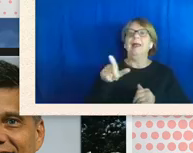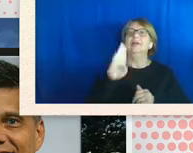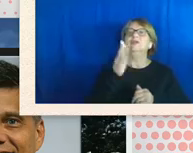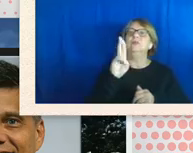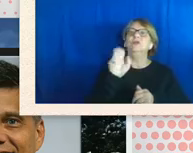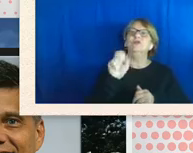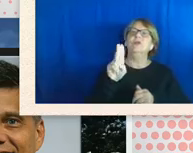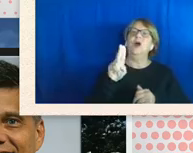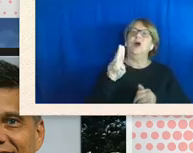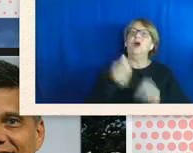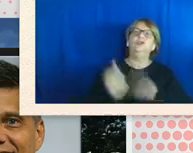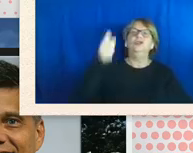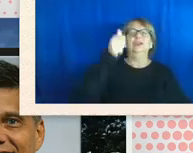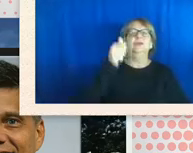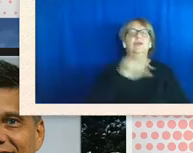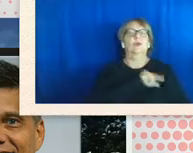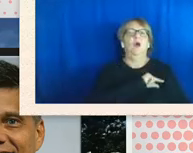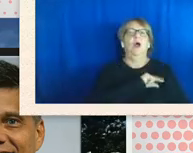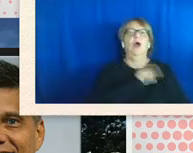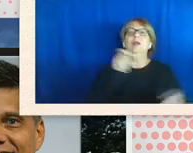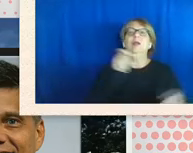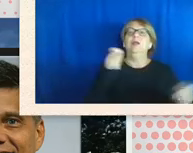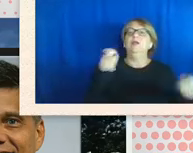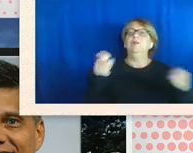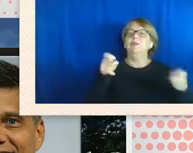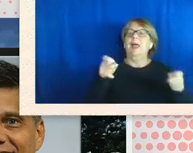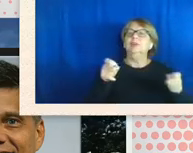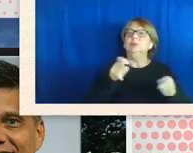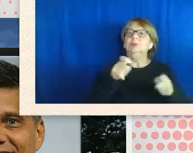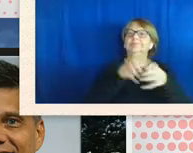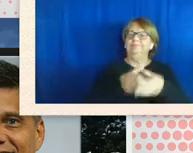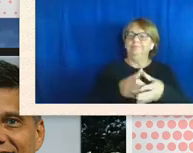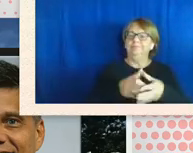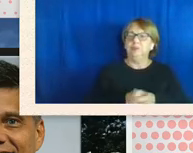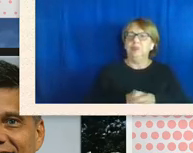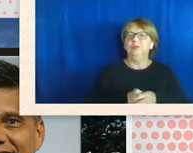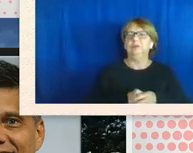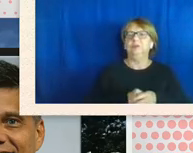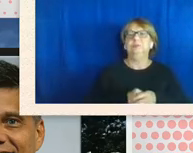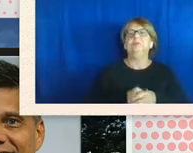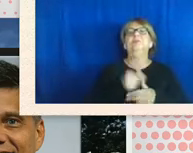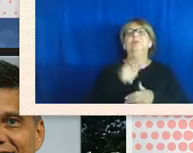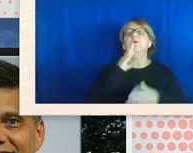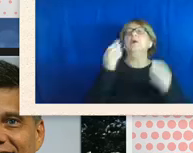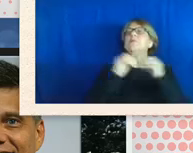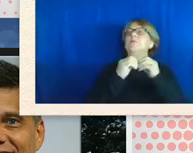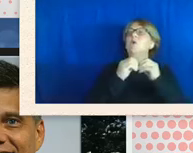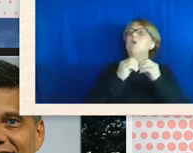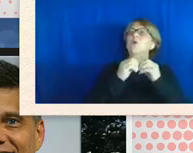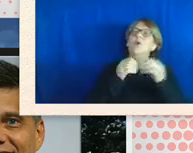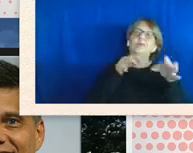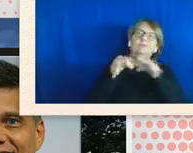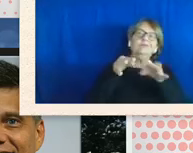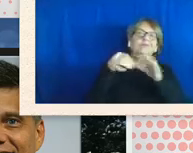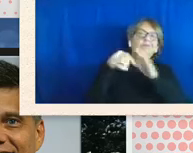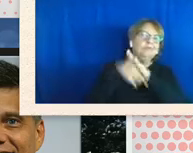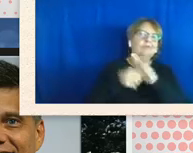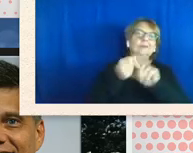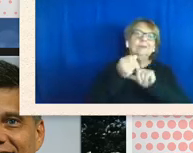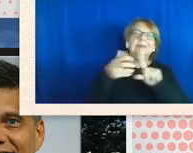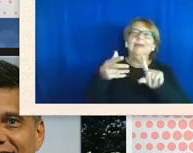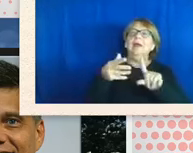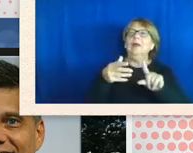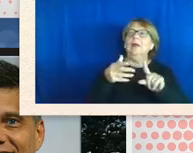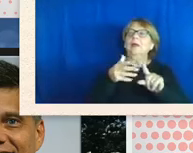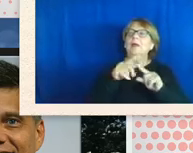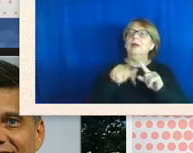quality management section, and Ed's going to give a little bit more detail about the tool and